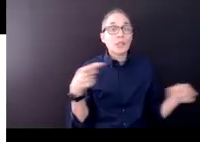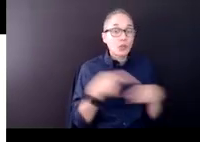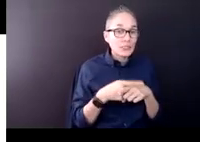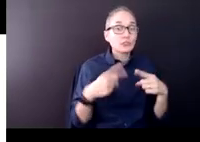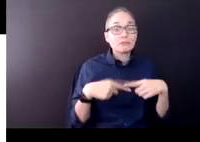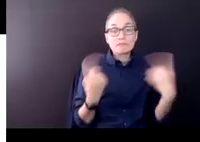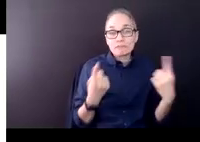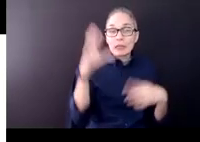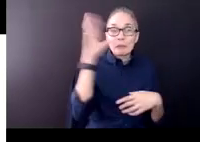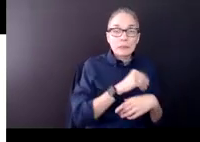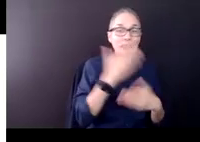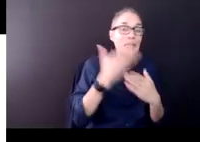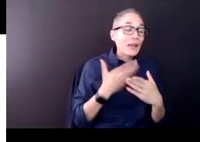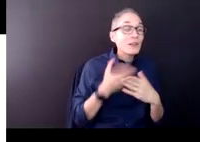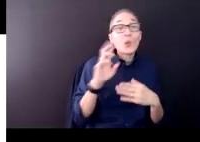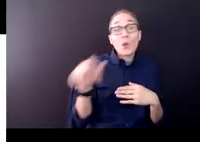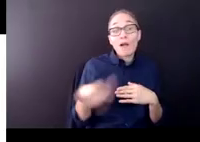evidence, or alternative perspectives.